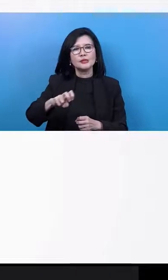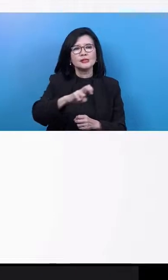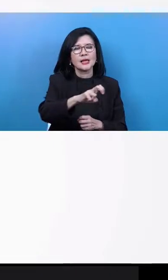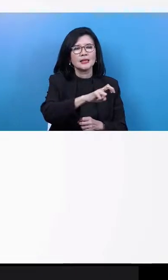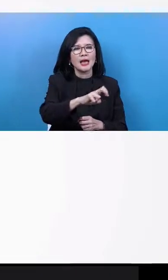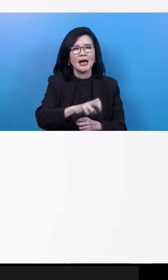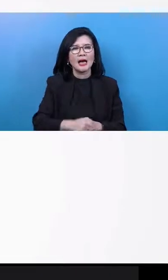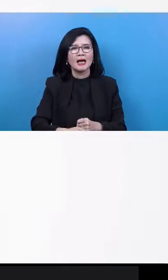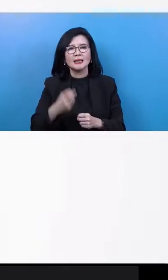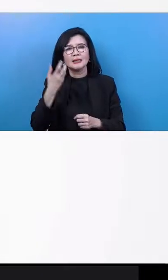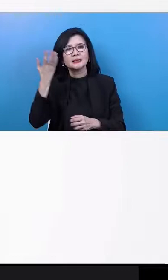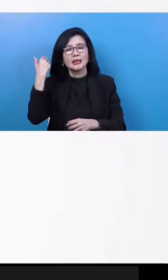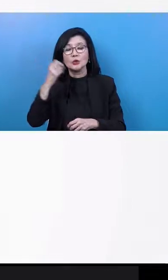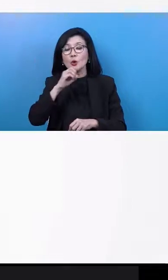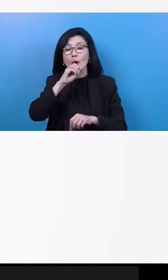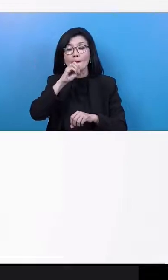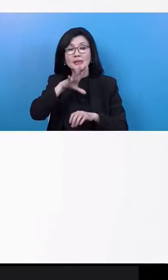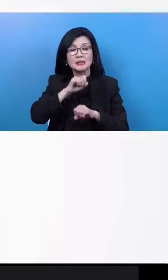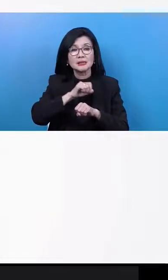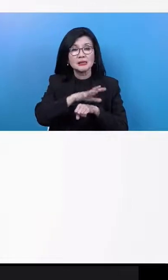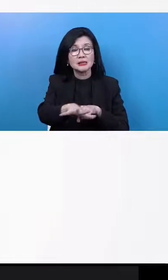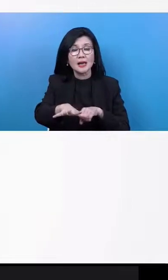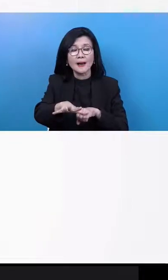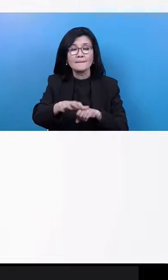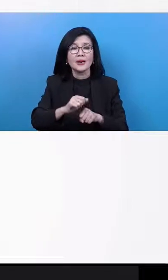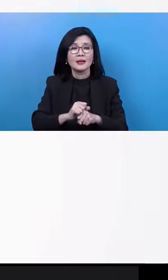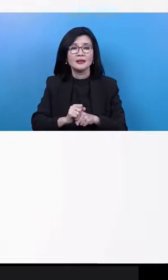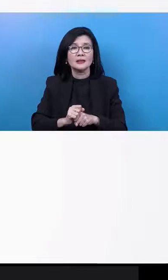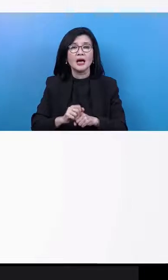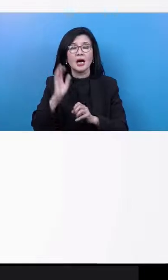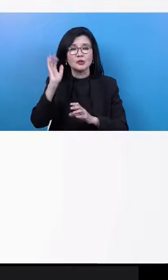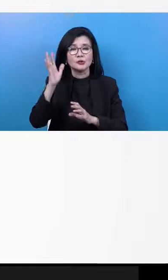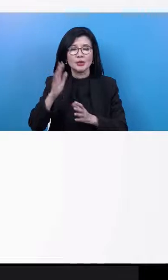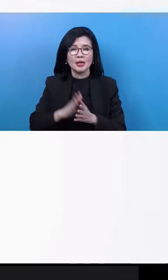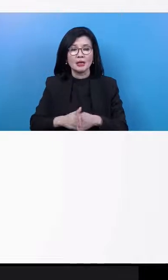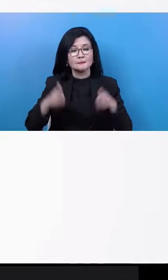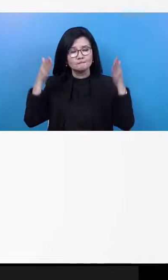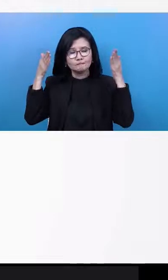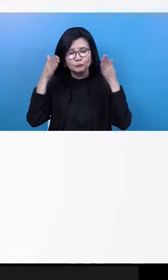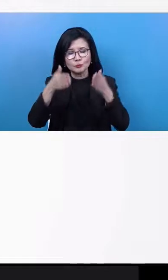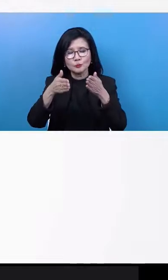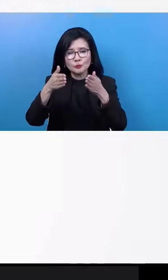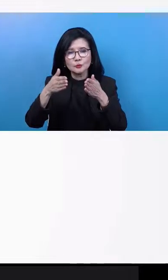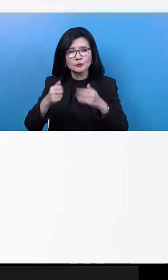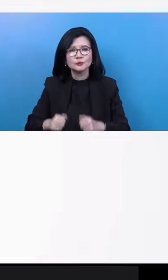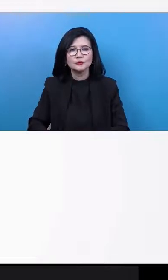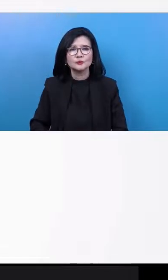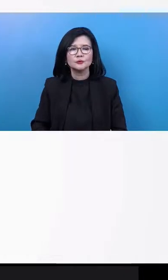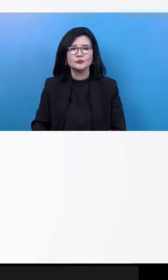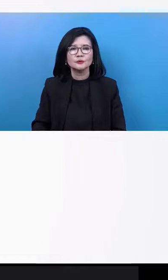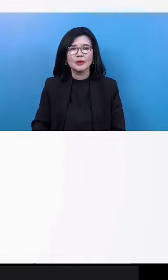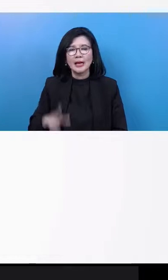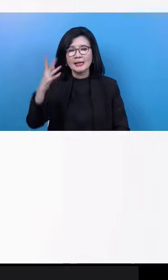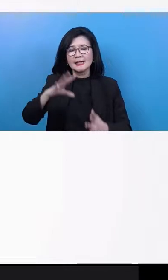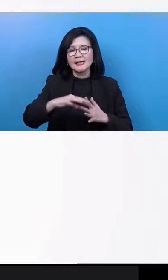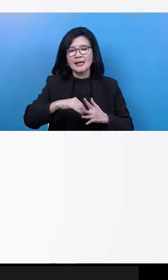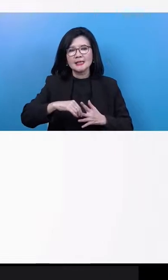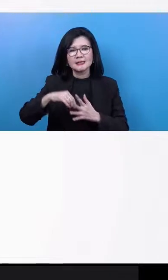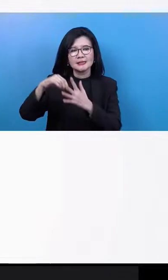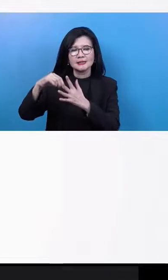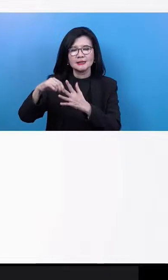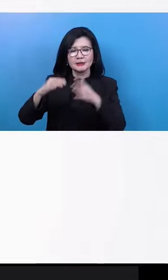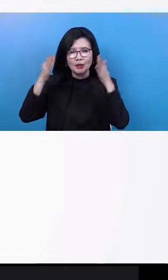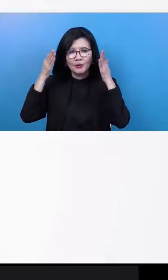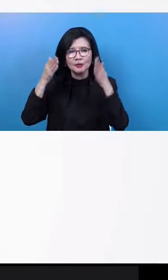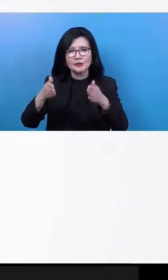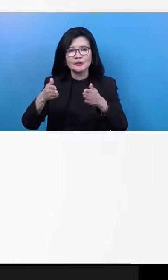of Namibia. His passion lies in fostering sustainable natural resource management, of course, and building